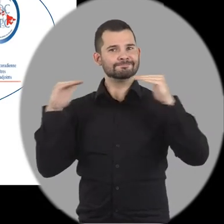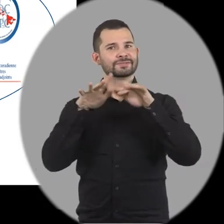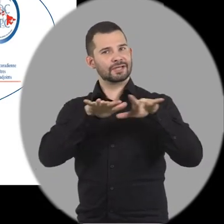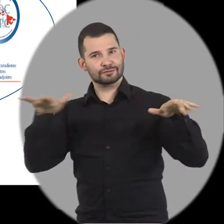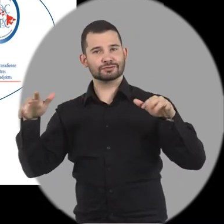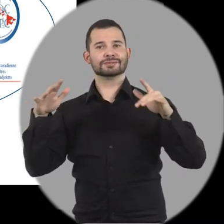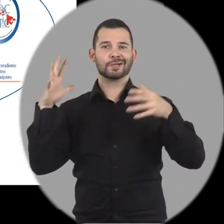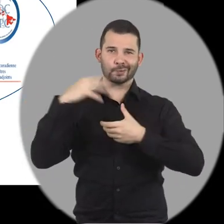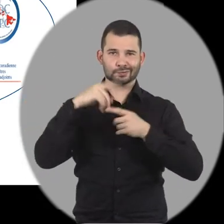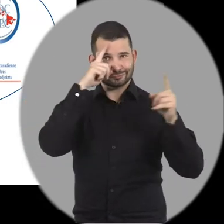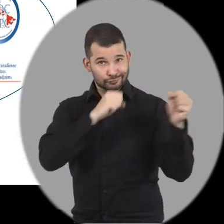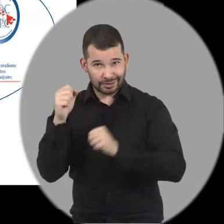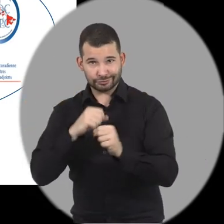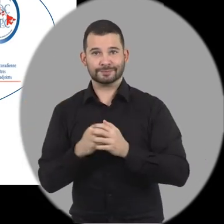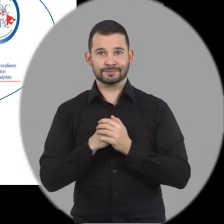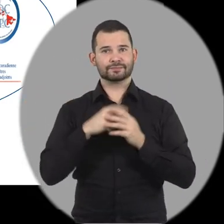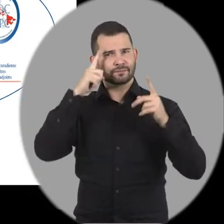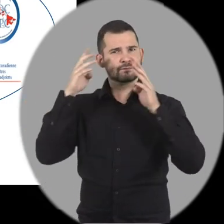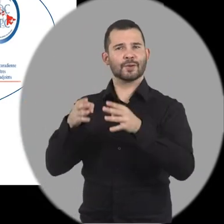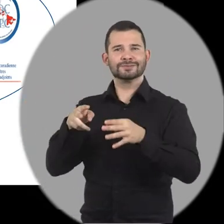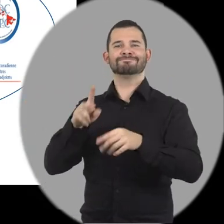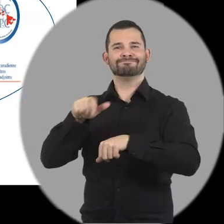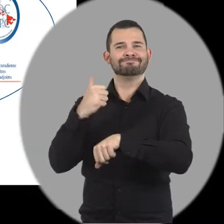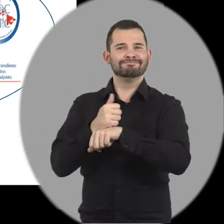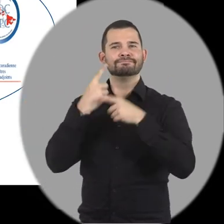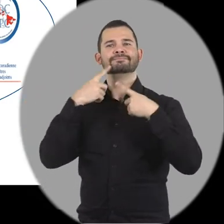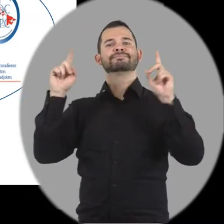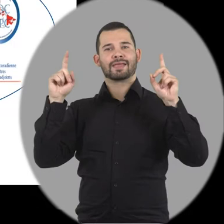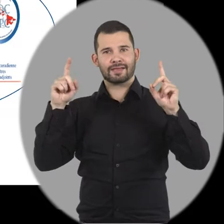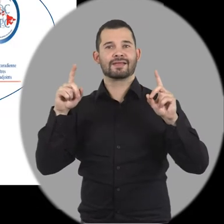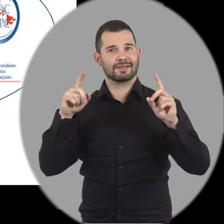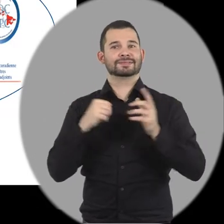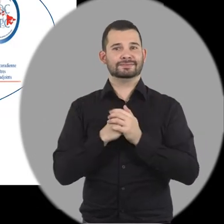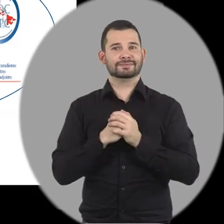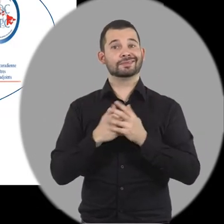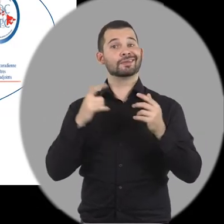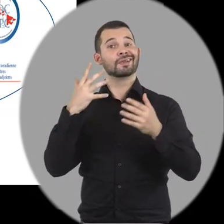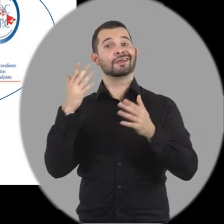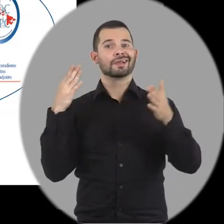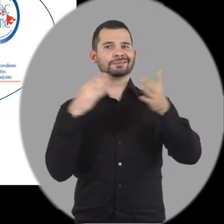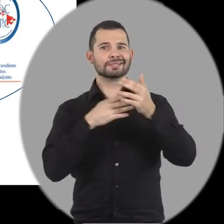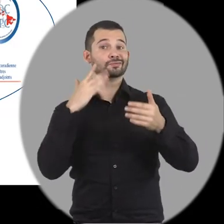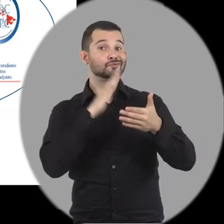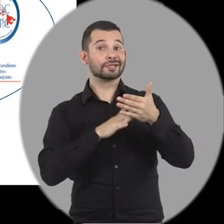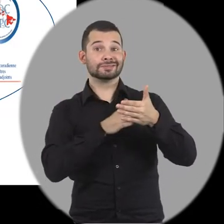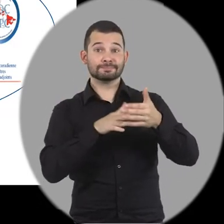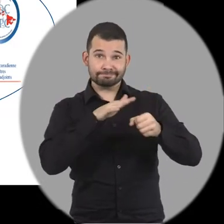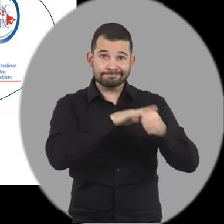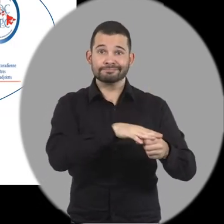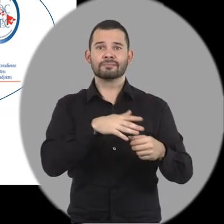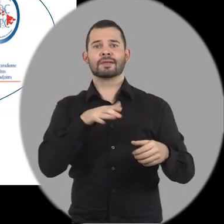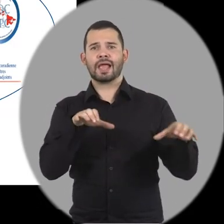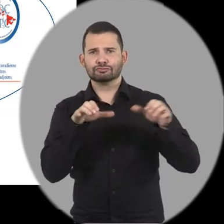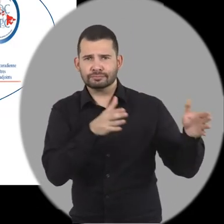Our focus on building trust and shared goals was essential to the successful development and implementation of an anti-racism action plan. Last